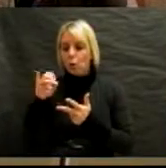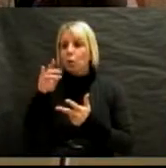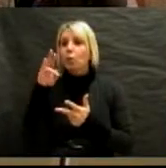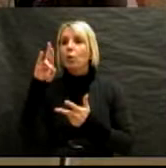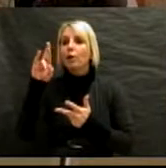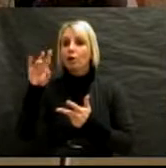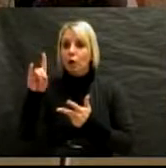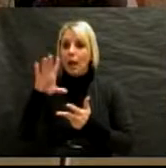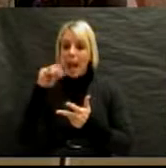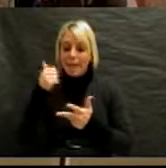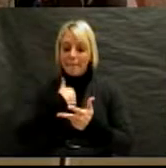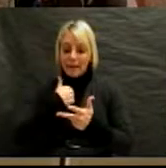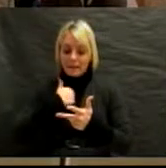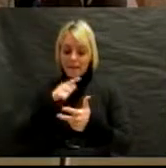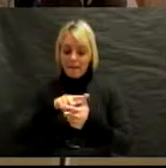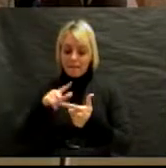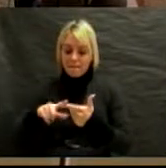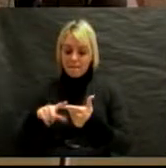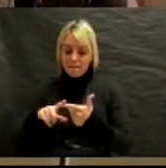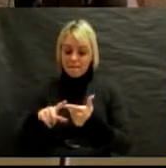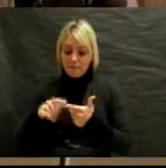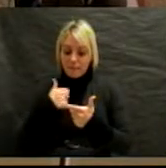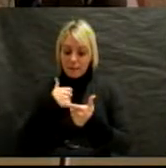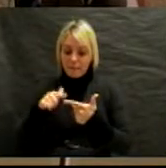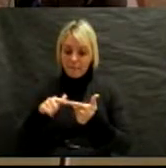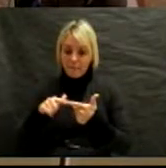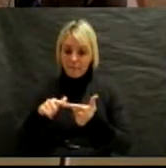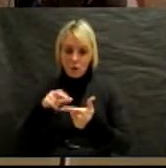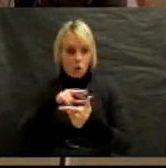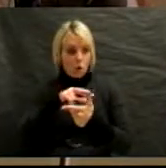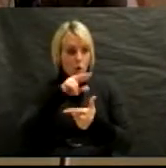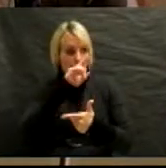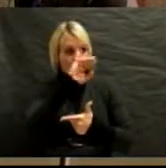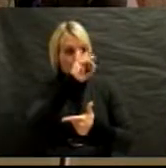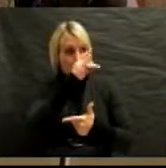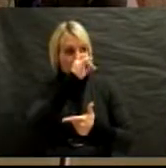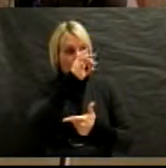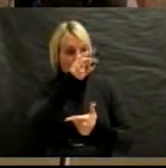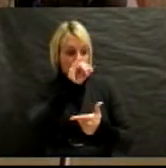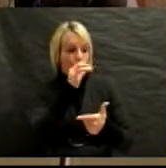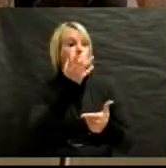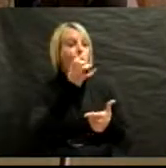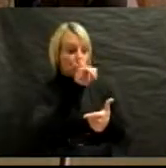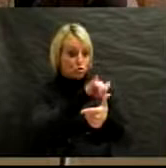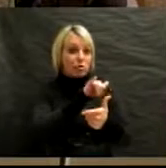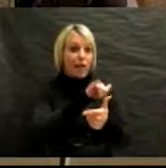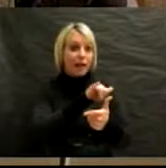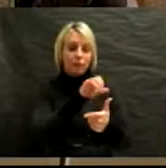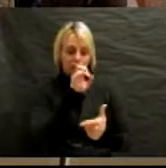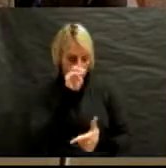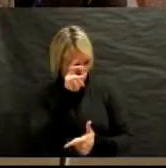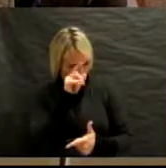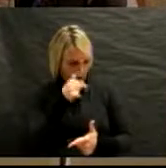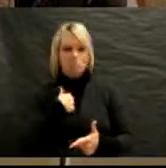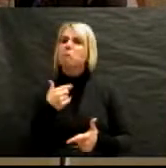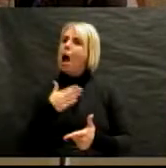Any desire, Richard? or I'd like to continue? stay on it. Okay. I'm happy to stay on the soccer committee. Any